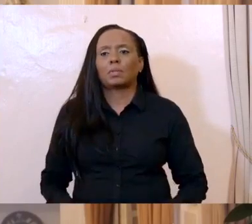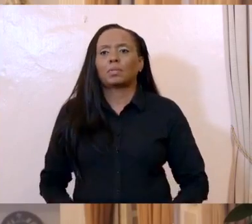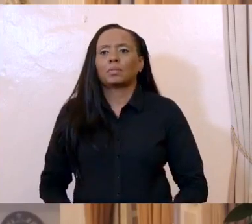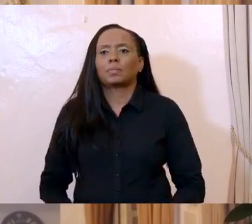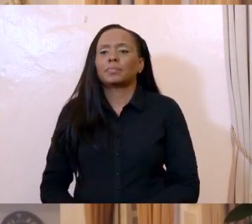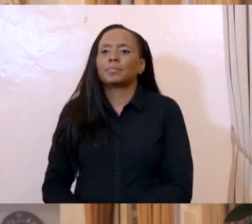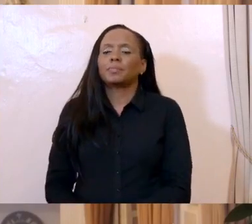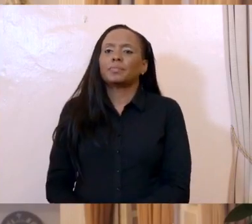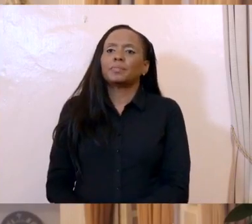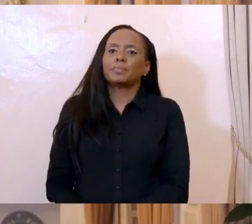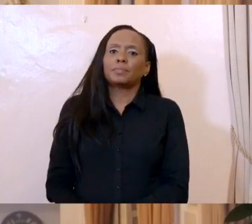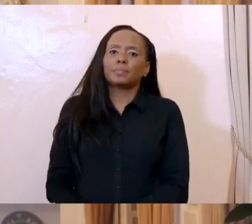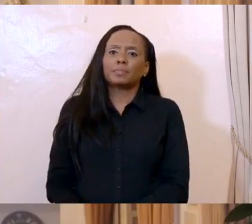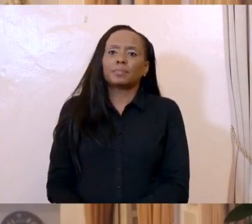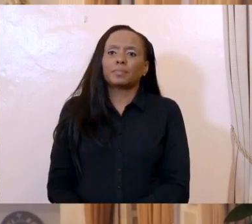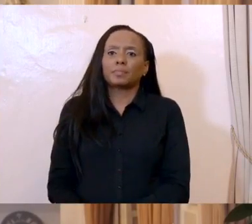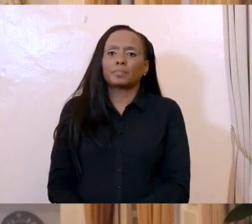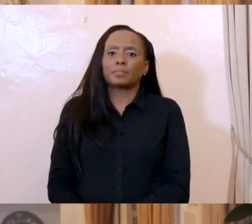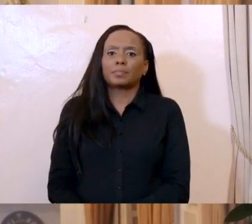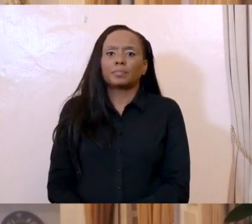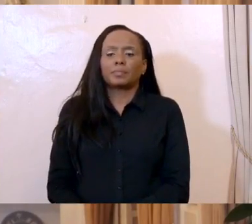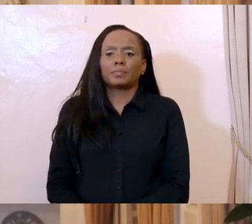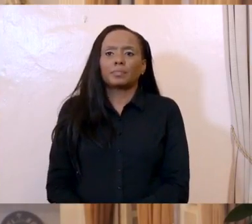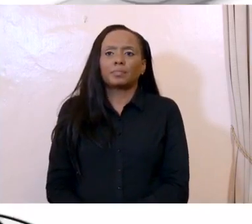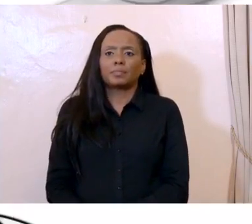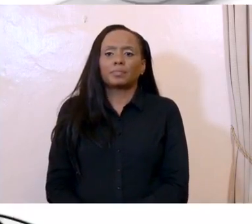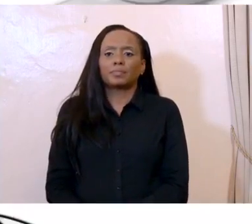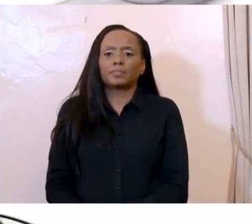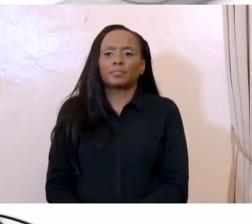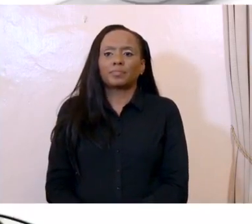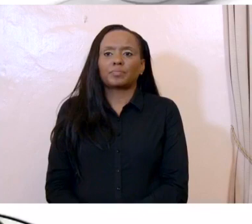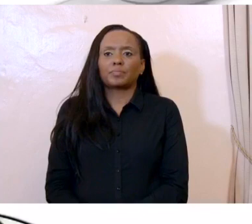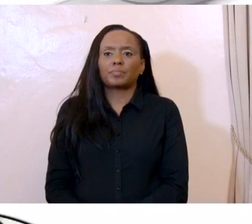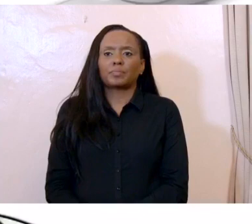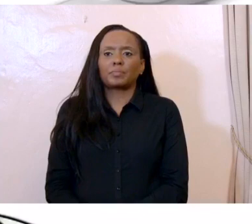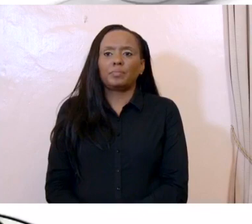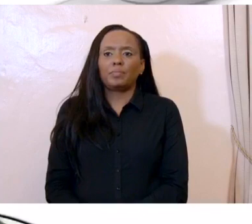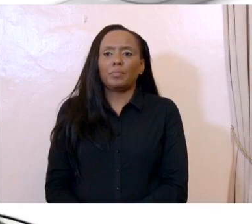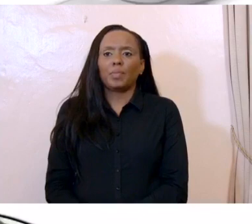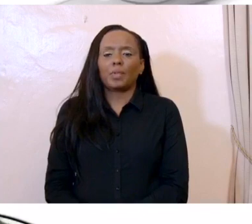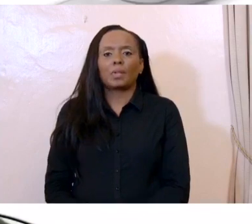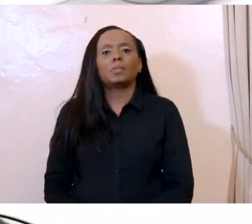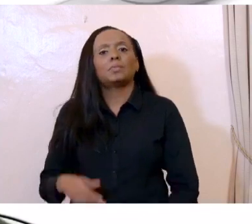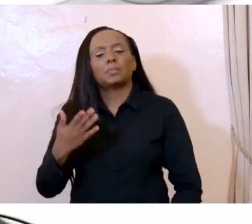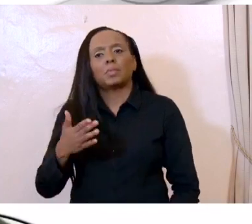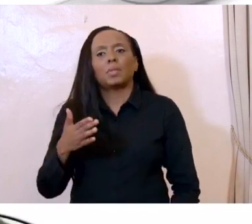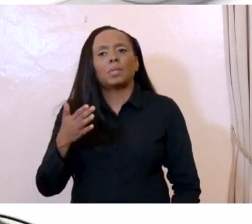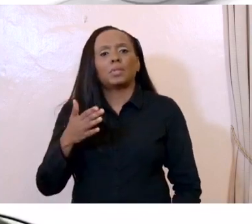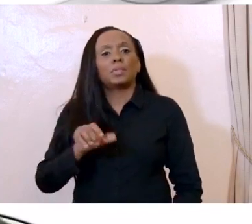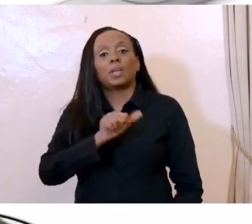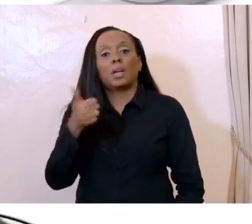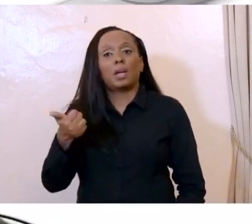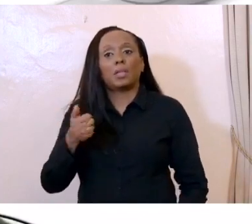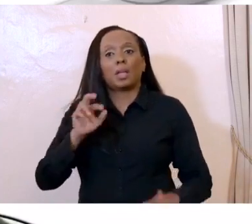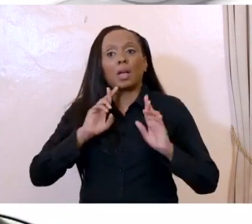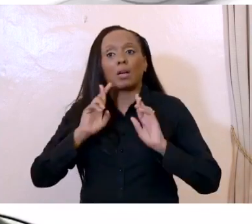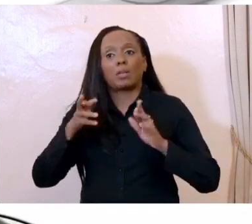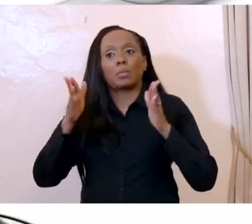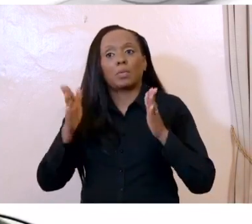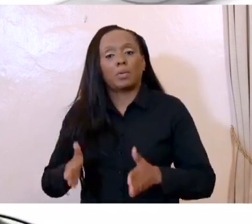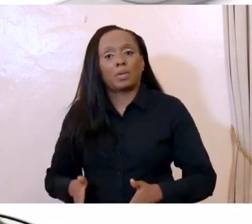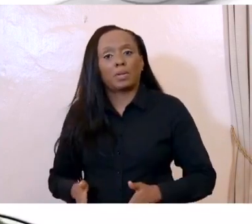Theoretically, what my colleague, Mr. Mounsey, is speaking about, it could be the